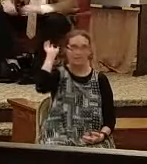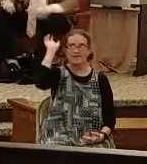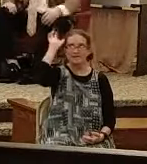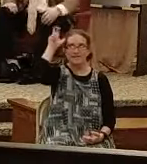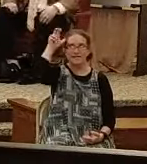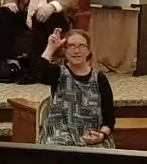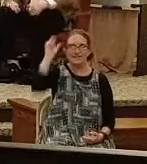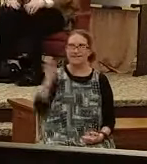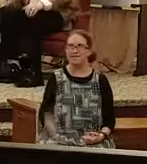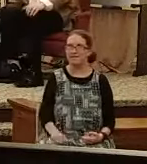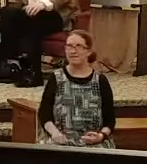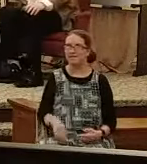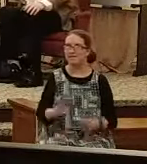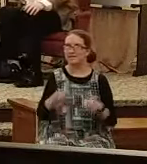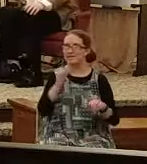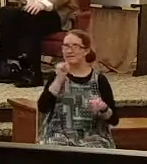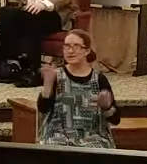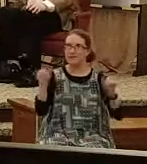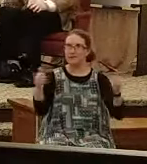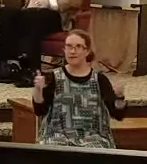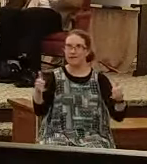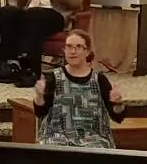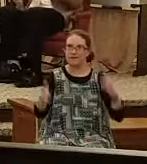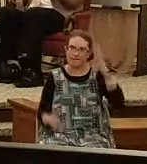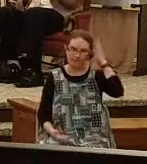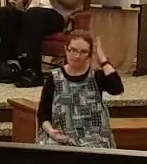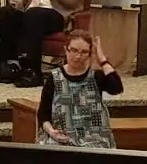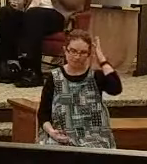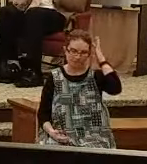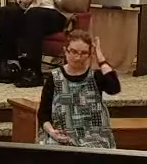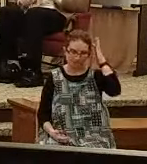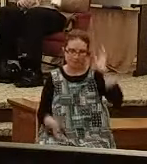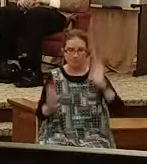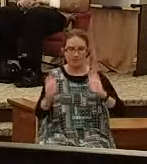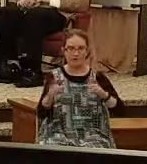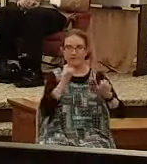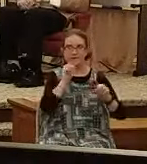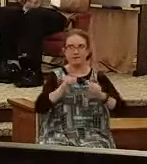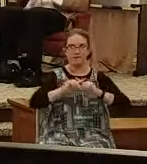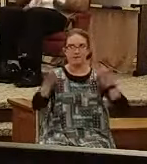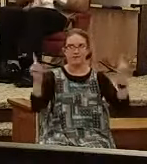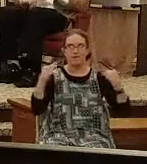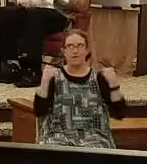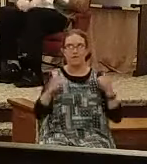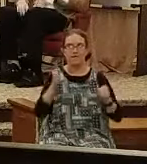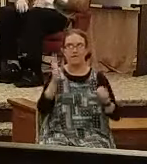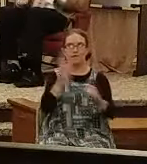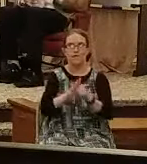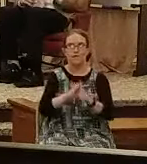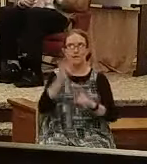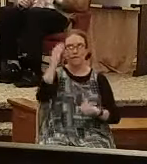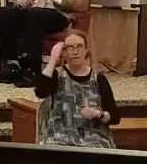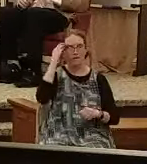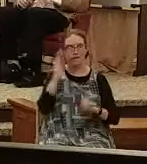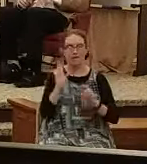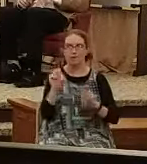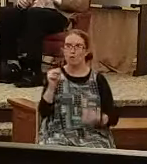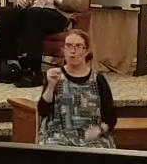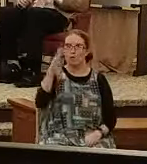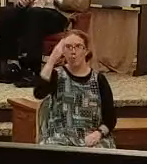Satan doesn't play, folks. Oh. It doesn't make any difference. If you've got a full head of hair, you ain't got any